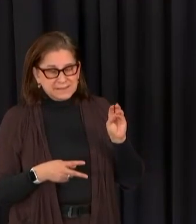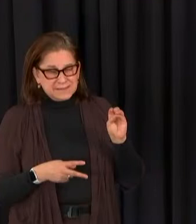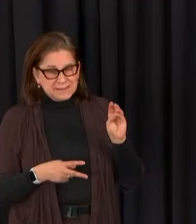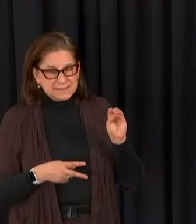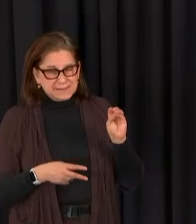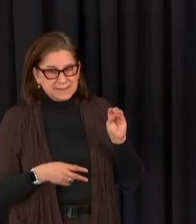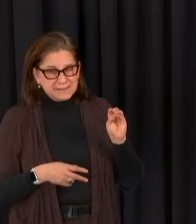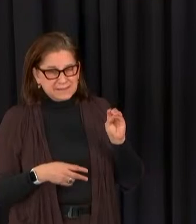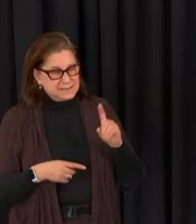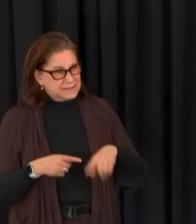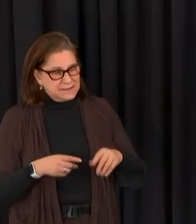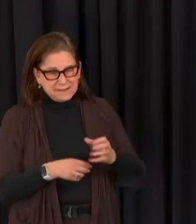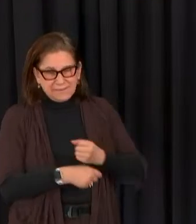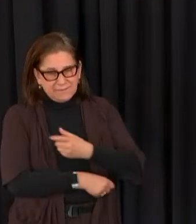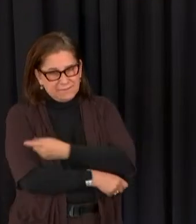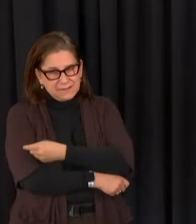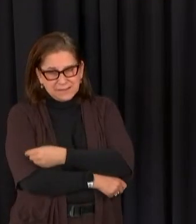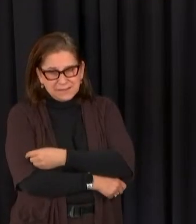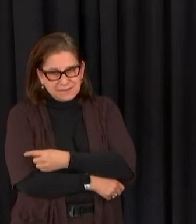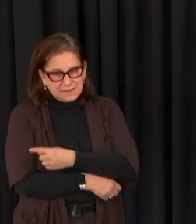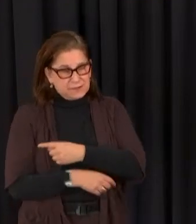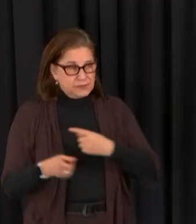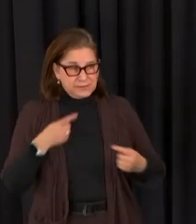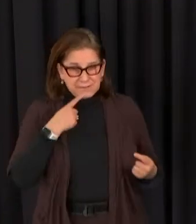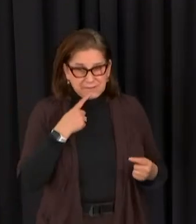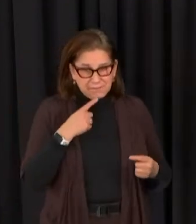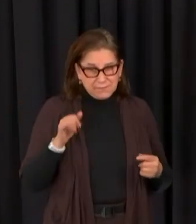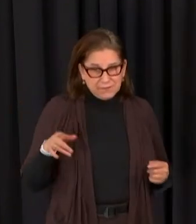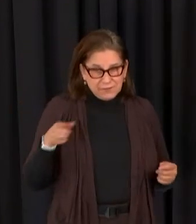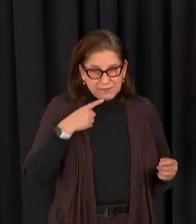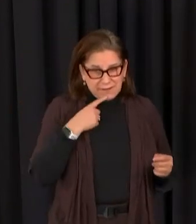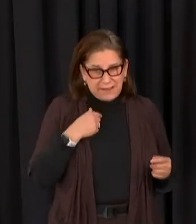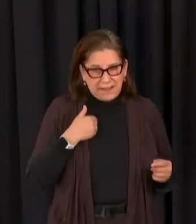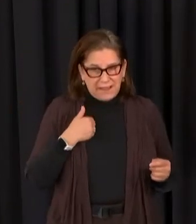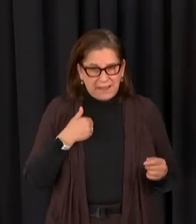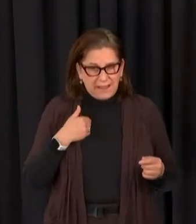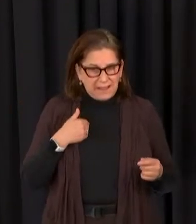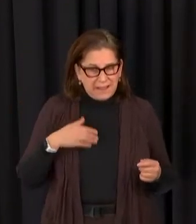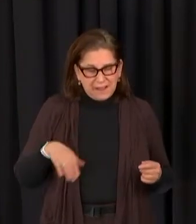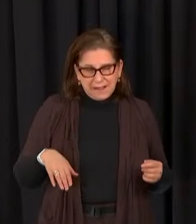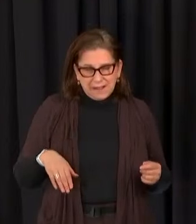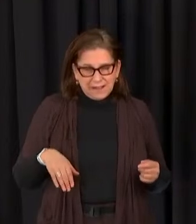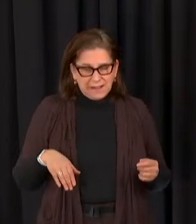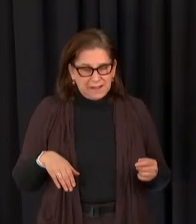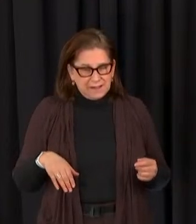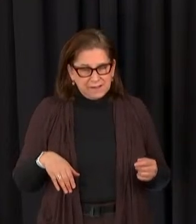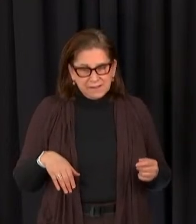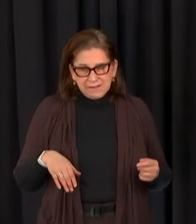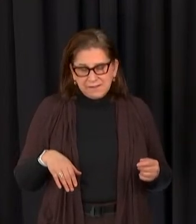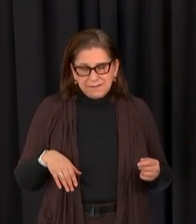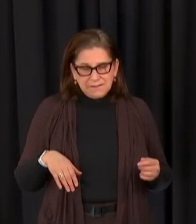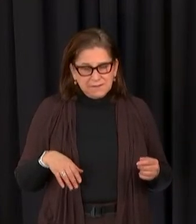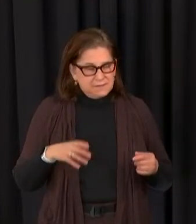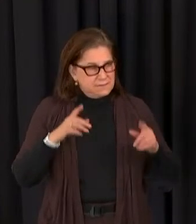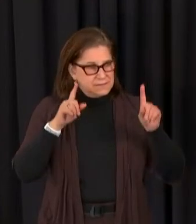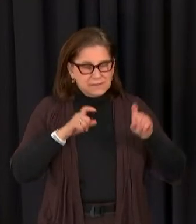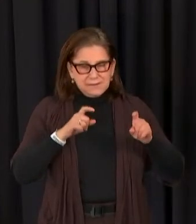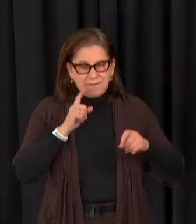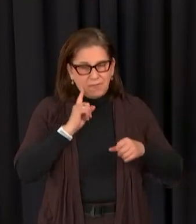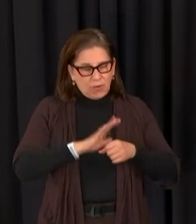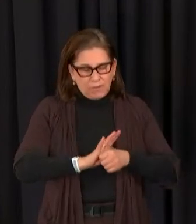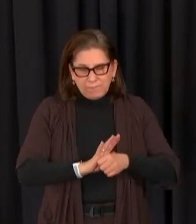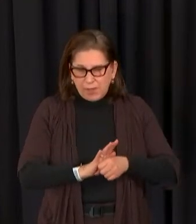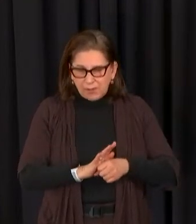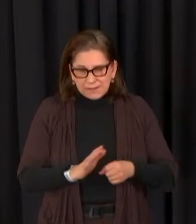vaccine because and this is what she said, I have not been tested for COVID. My first question is, do